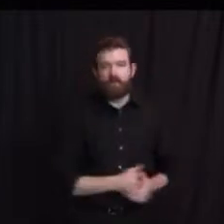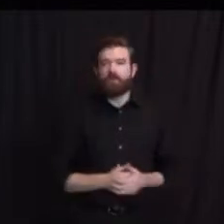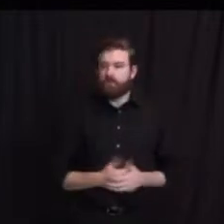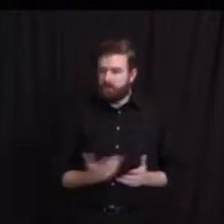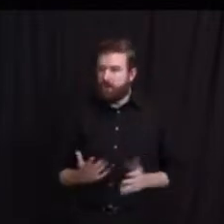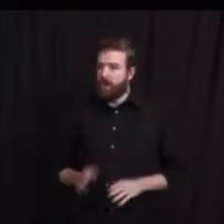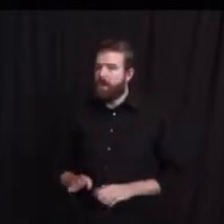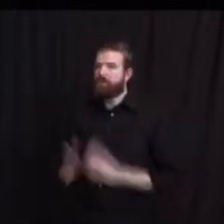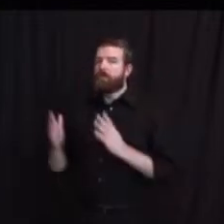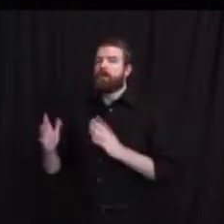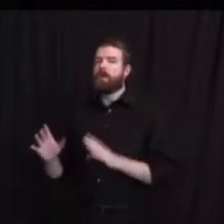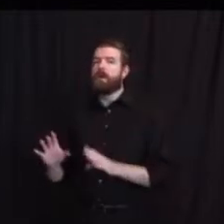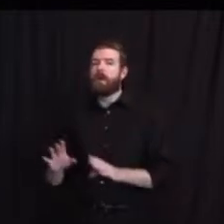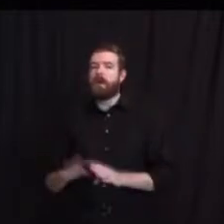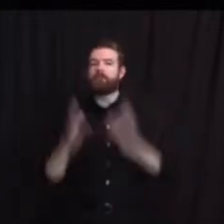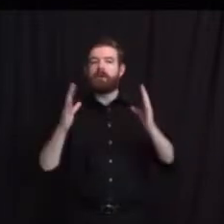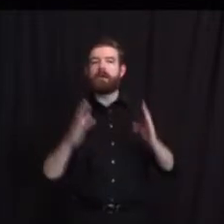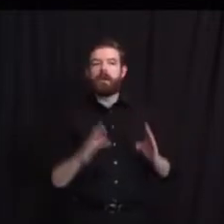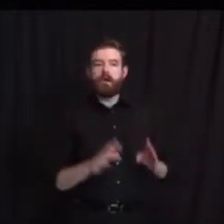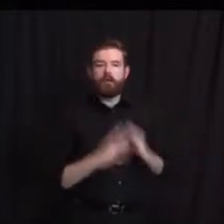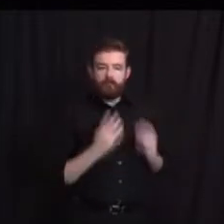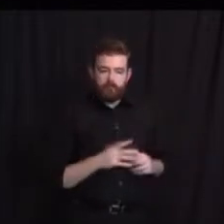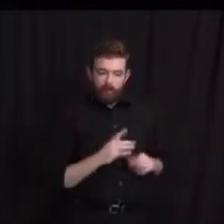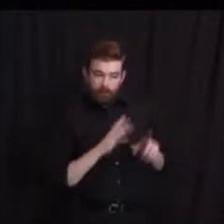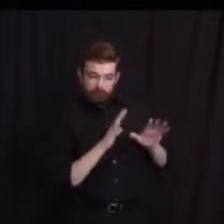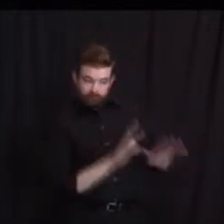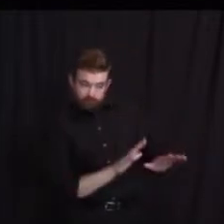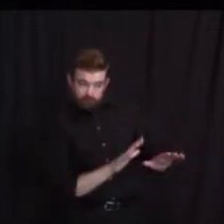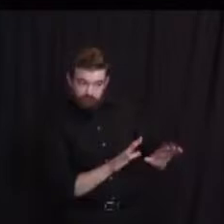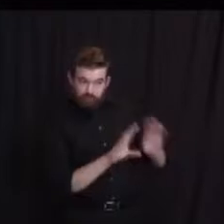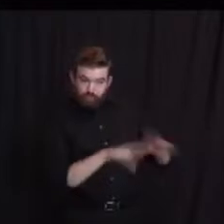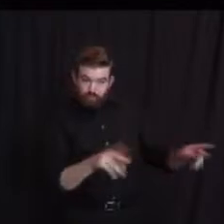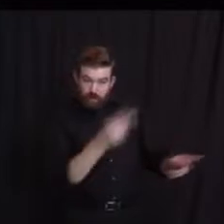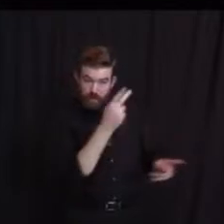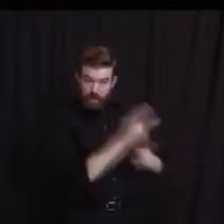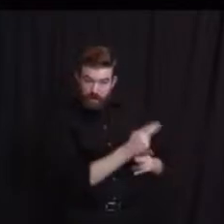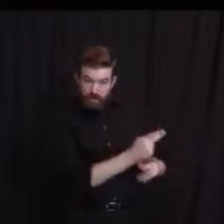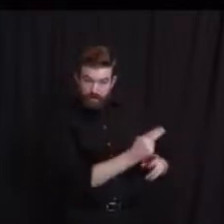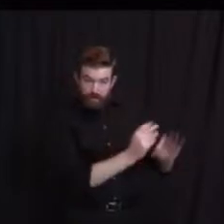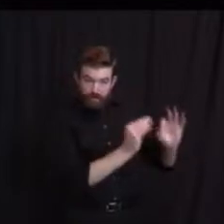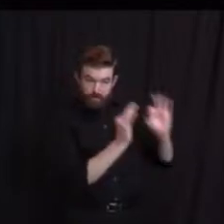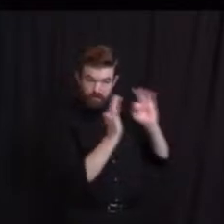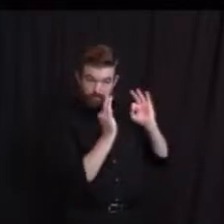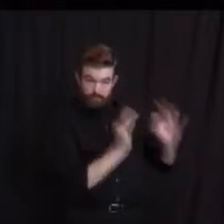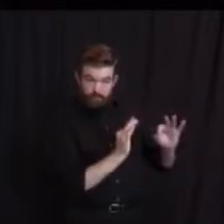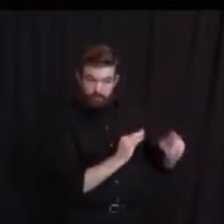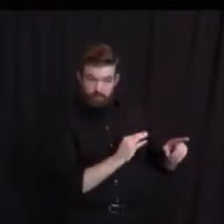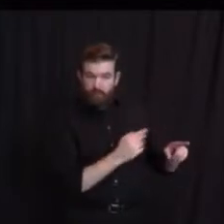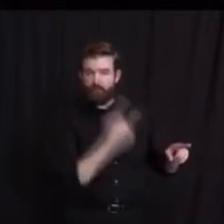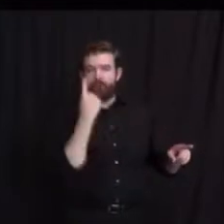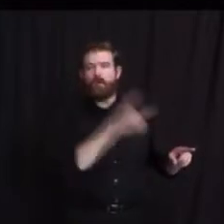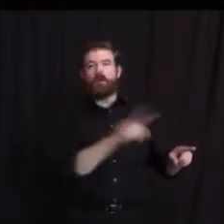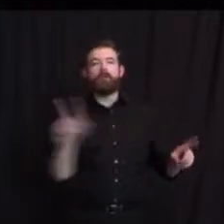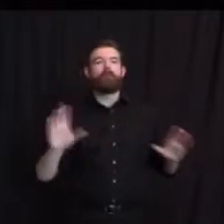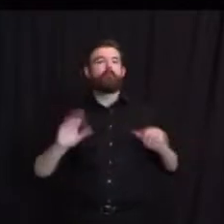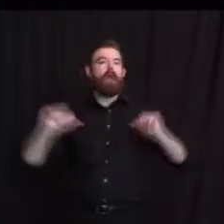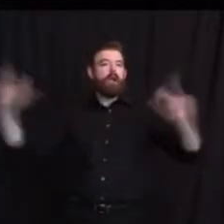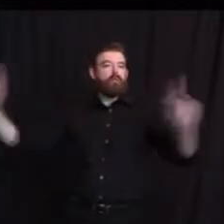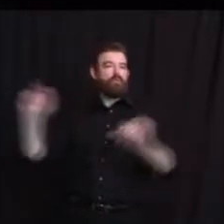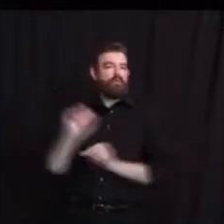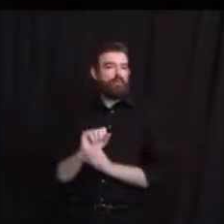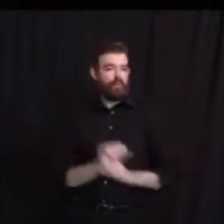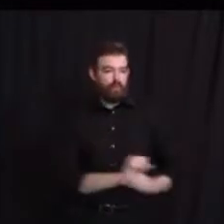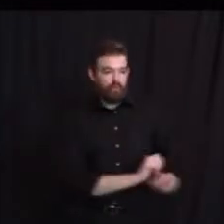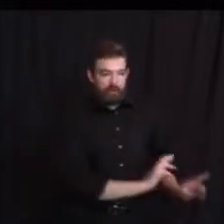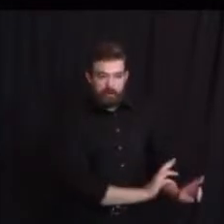for New Jersey's returning workforce, not just those designated as essential. And it probably comes as a welcome relief for parents who did not